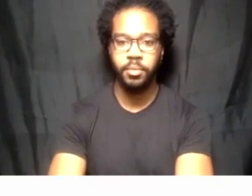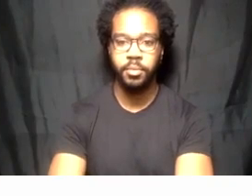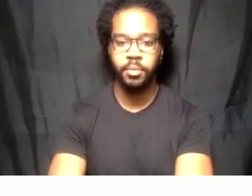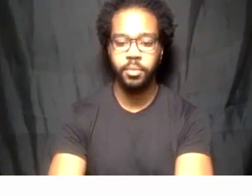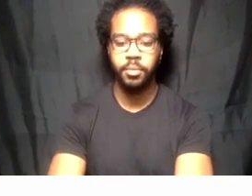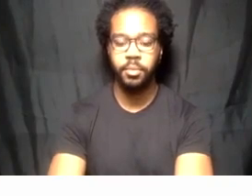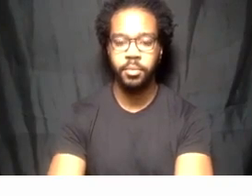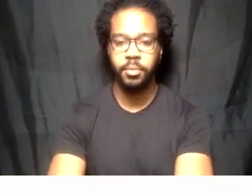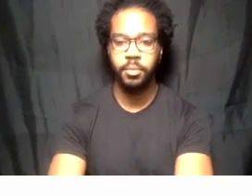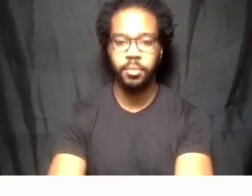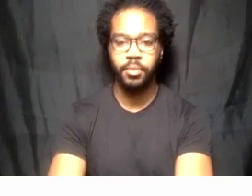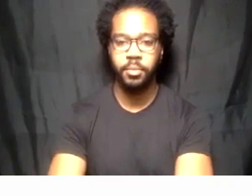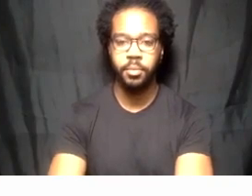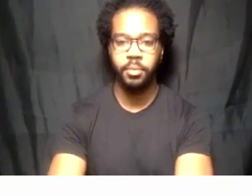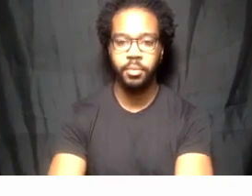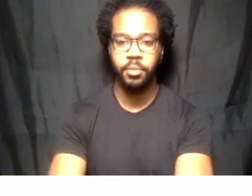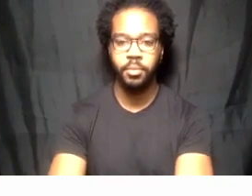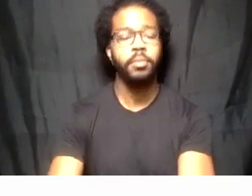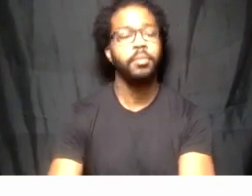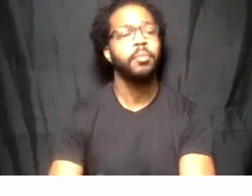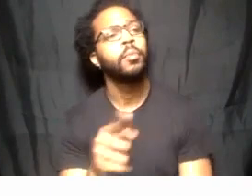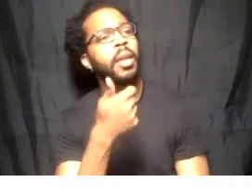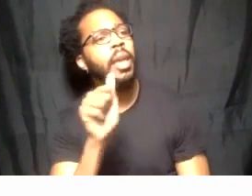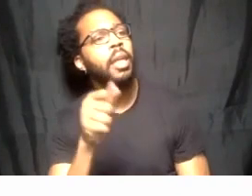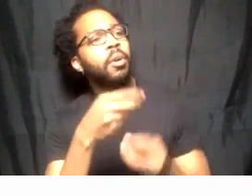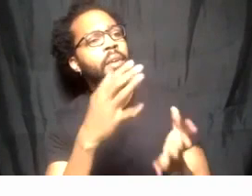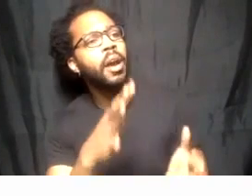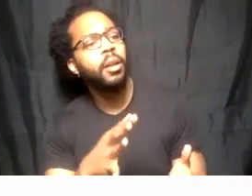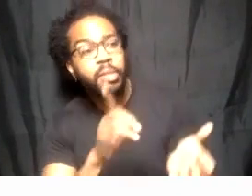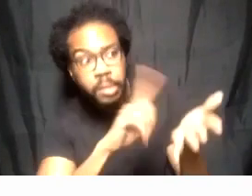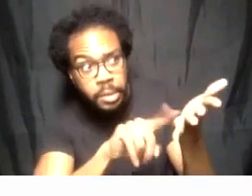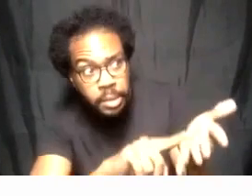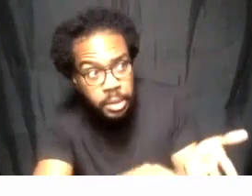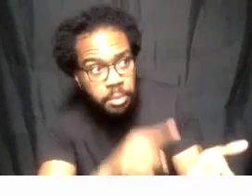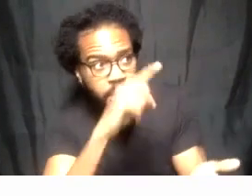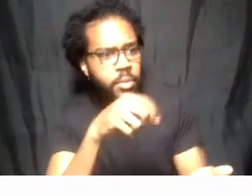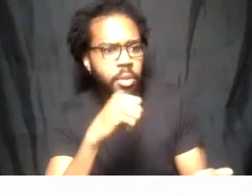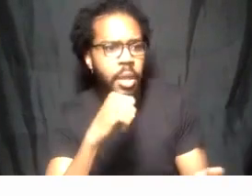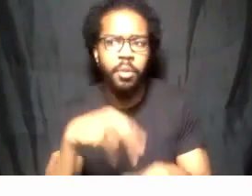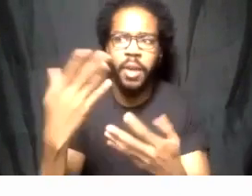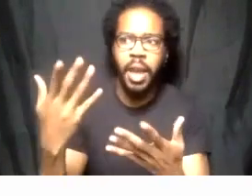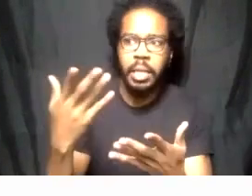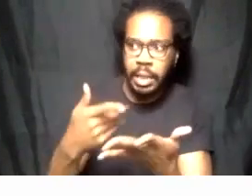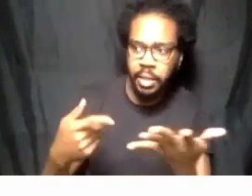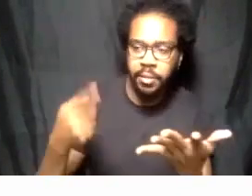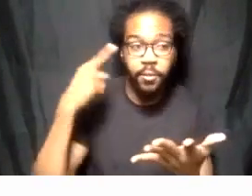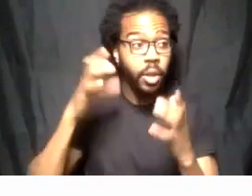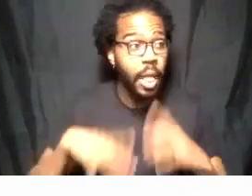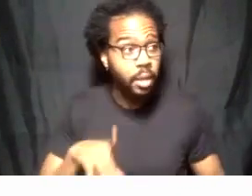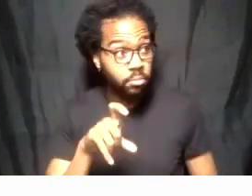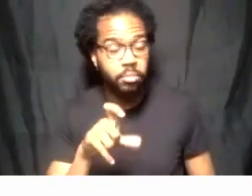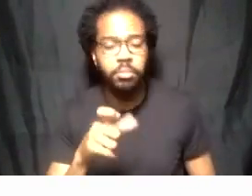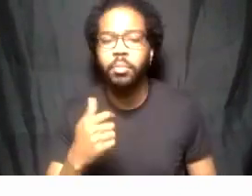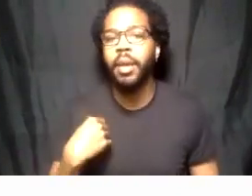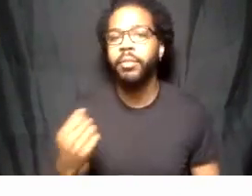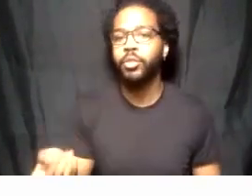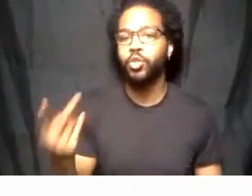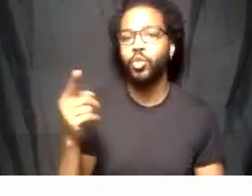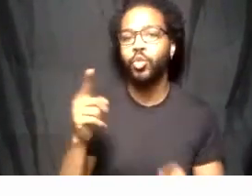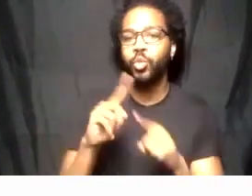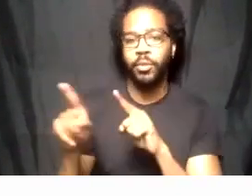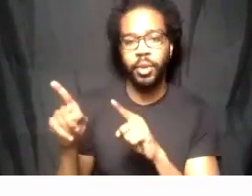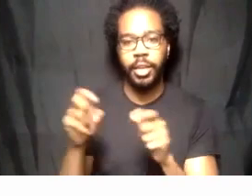Any providers currently under investigation due to not protecting supported persons in their care from coronavirus? So there are 2 different issues